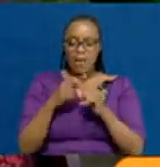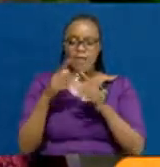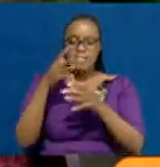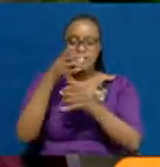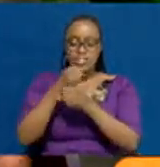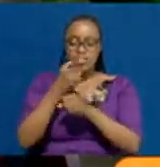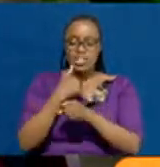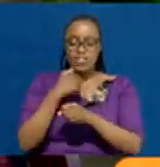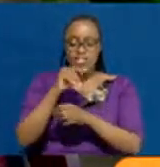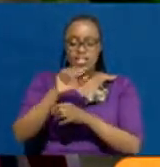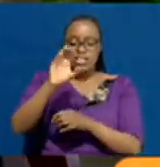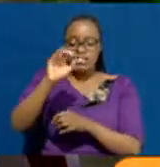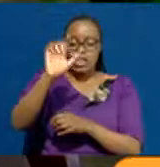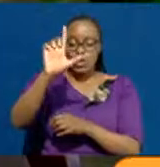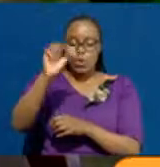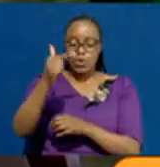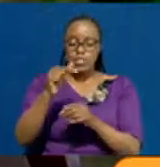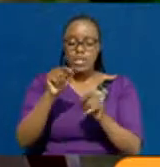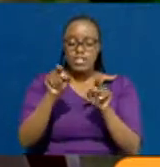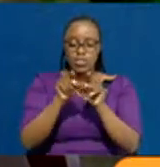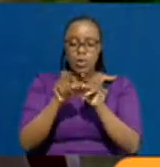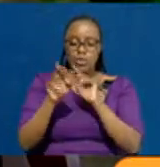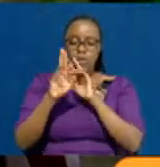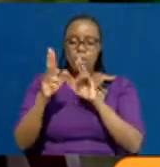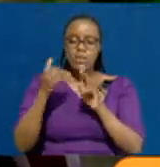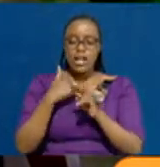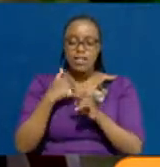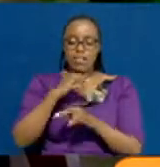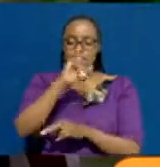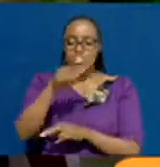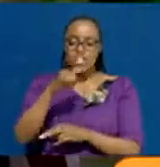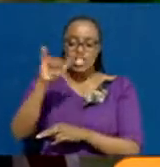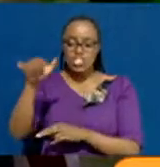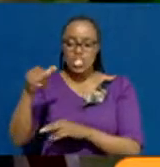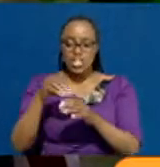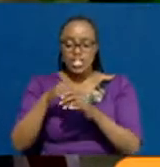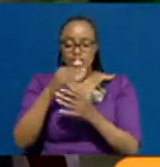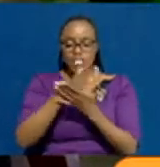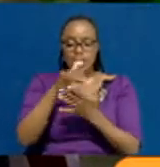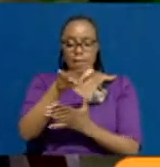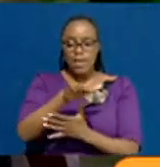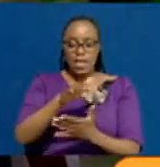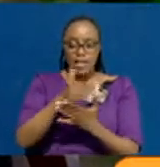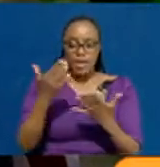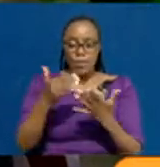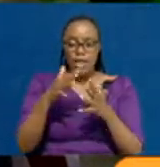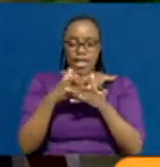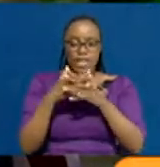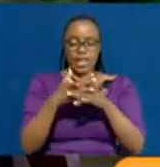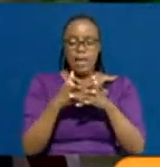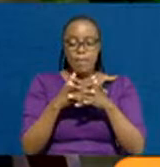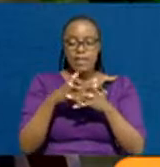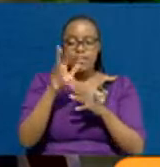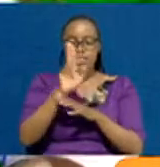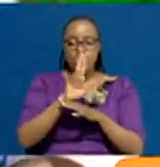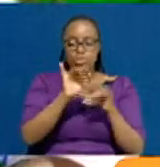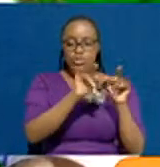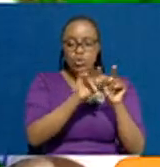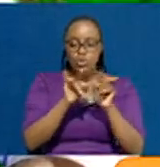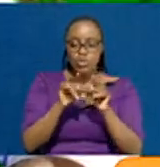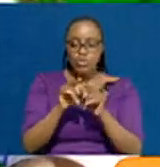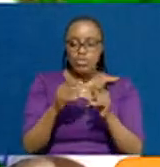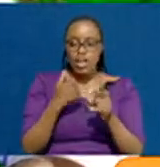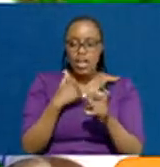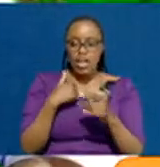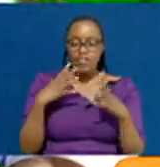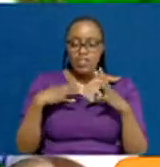association between that clot and also has been reported with J&J in some cases in the America where it's been used as well. All right, I have to take a